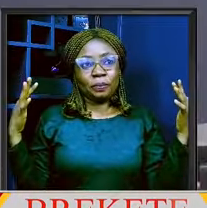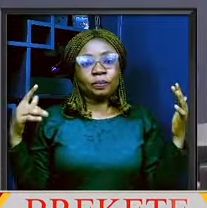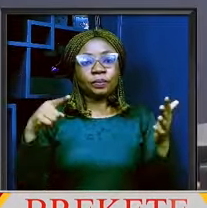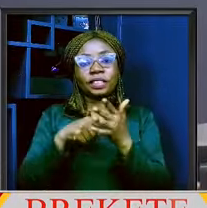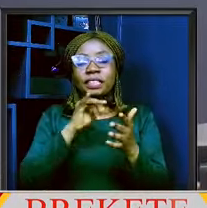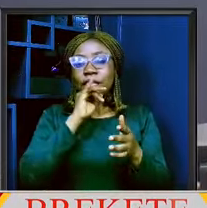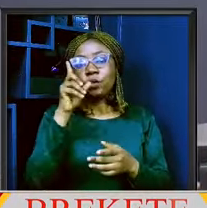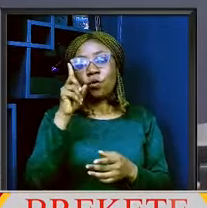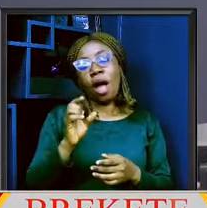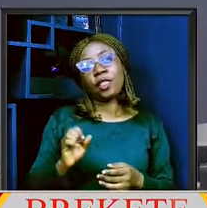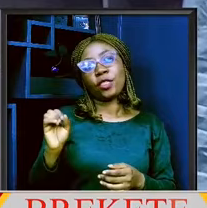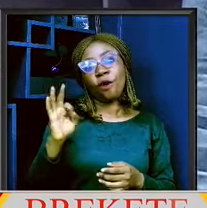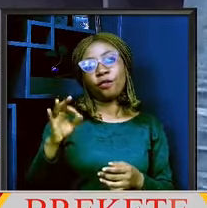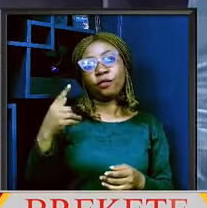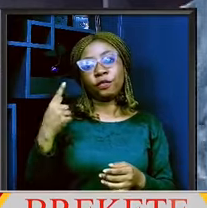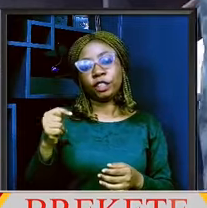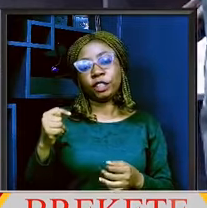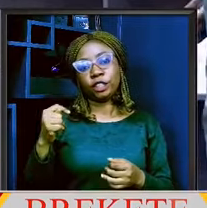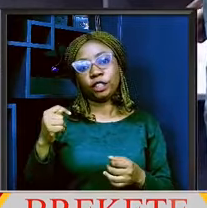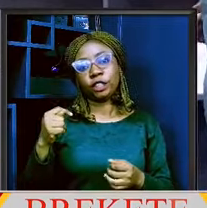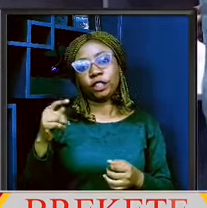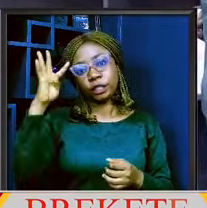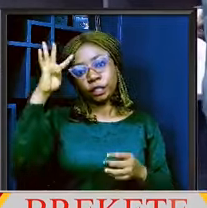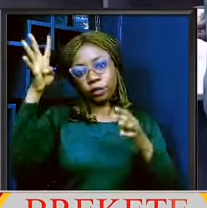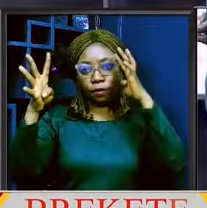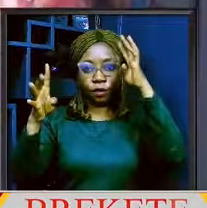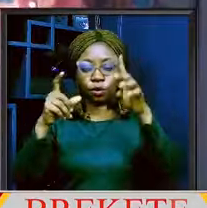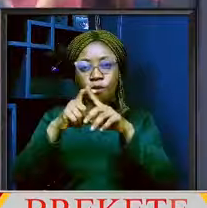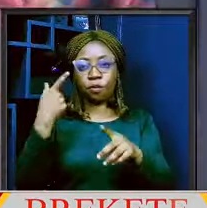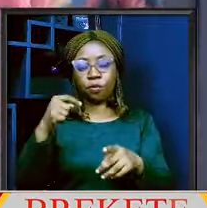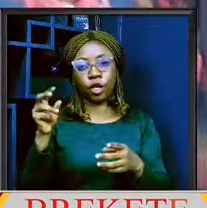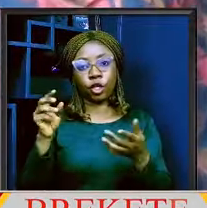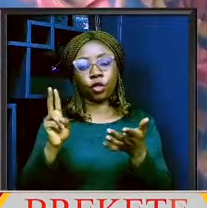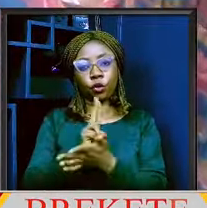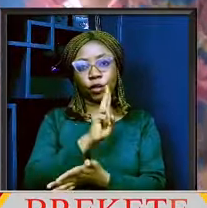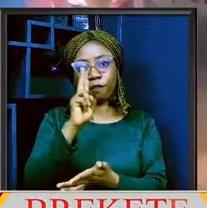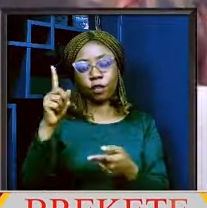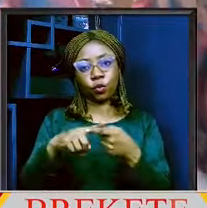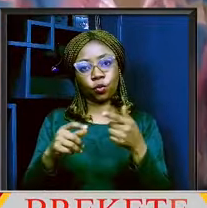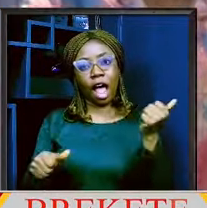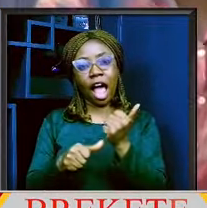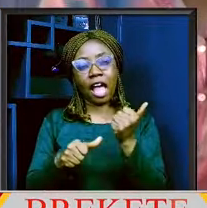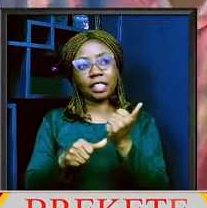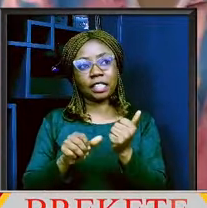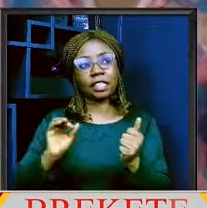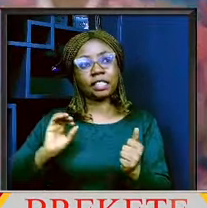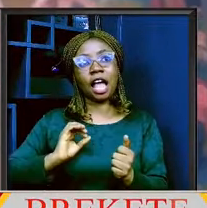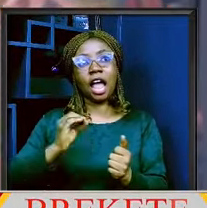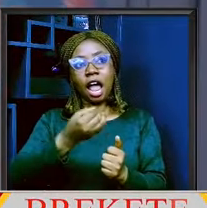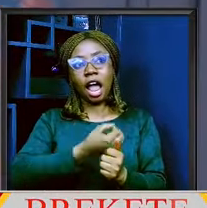this is one of the innovations from the university to assist our